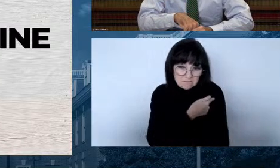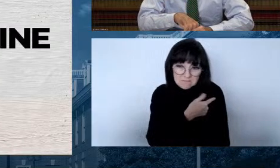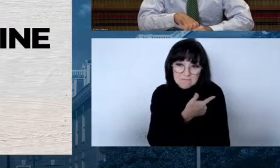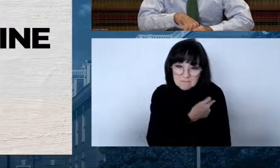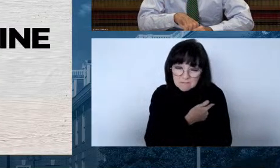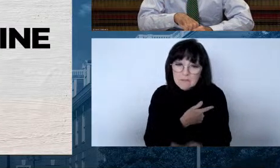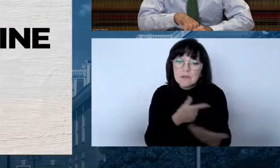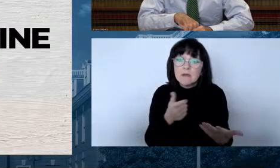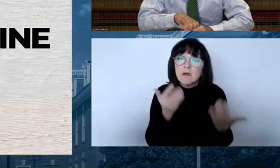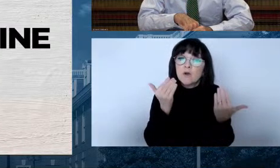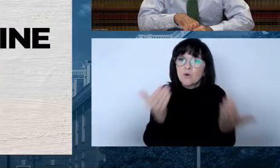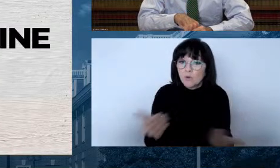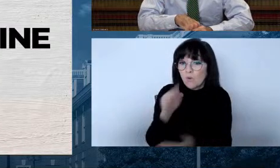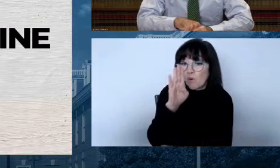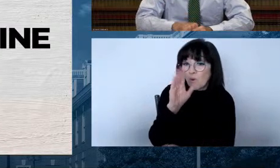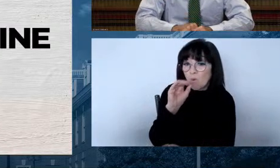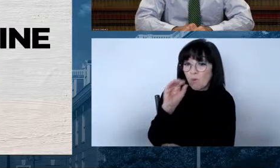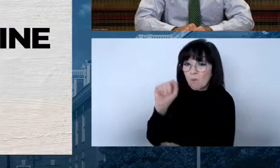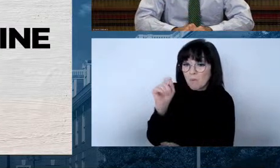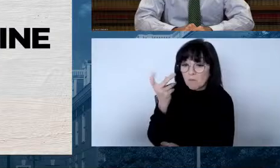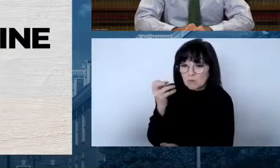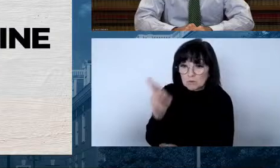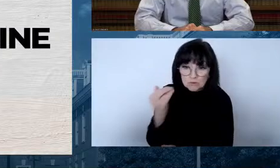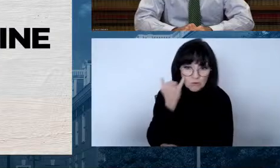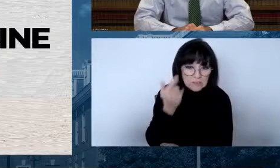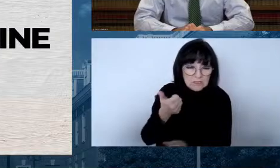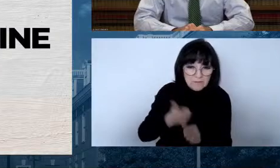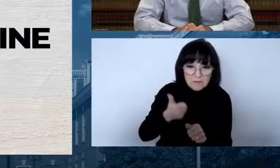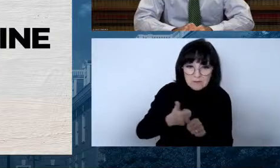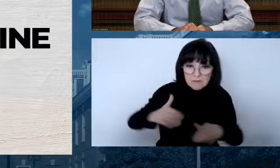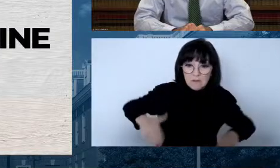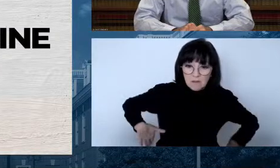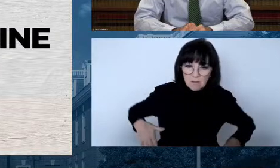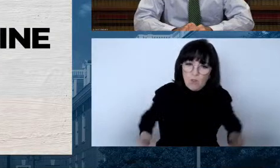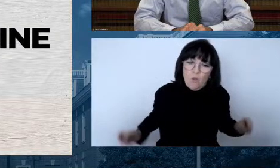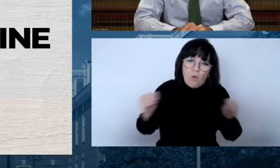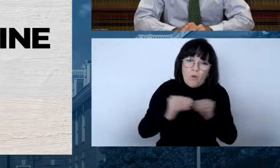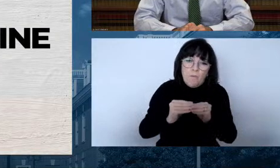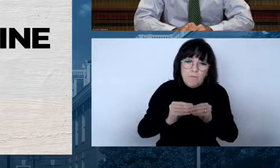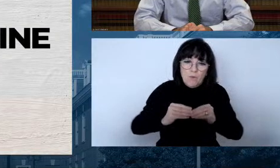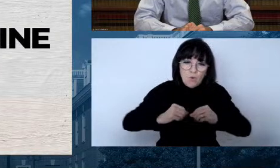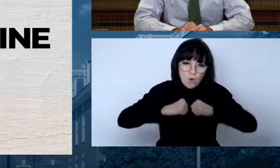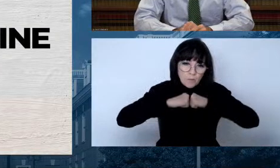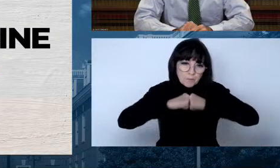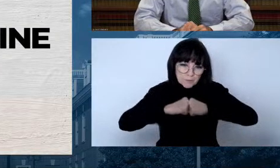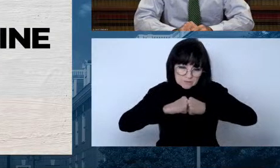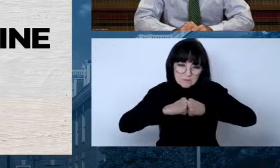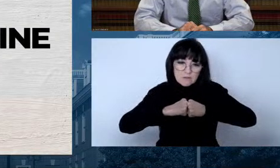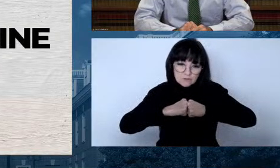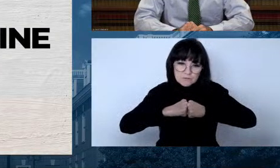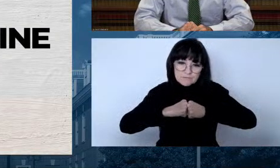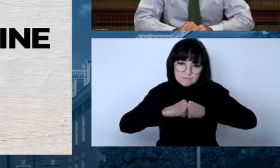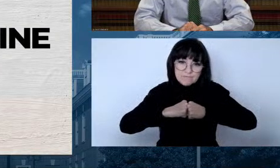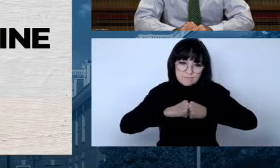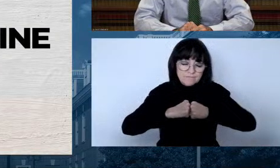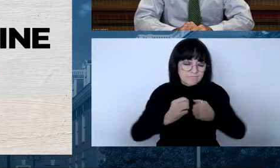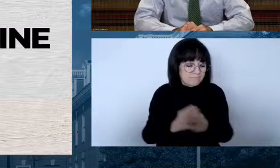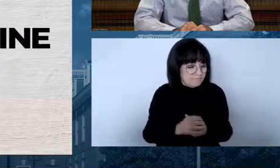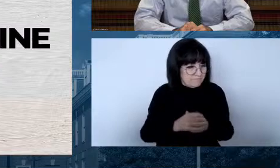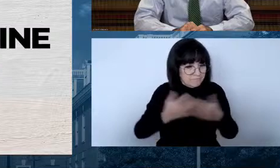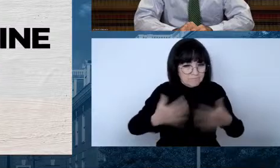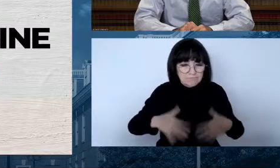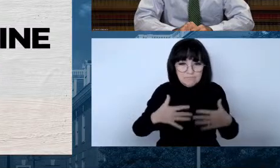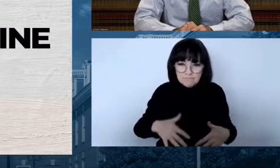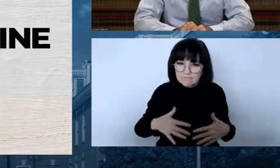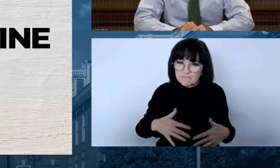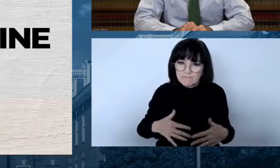Dr. Silinski how much more effective it is, the vaccination you received if you've gotten the booster. It's so